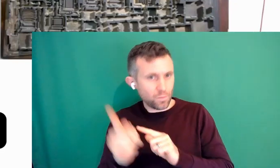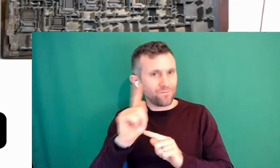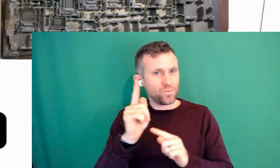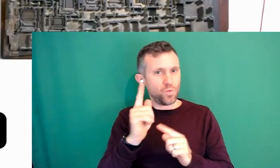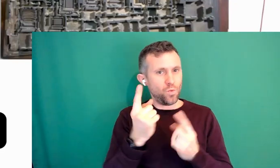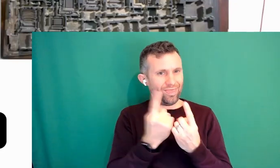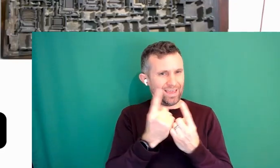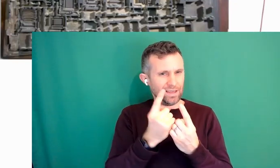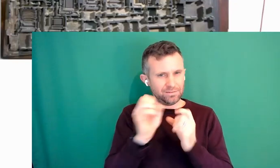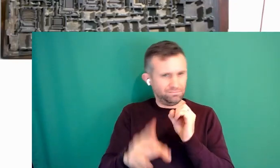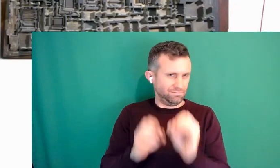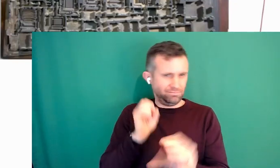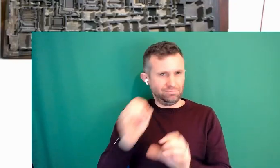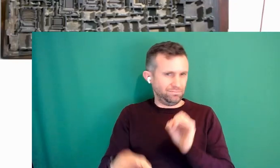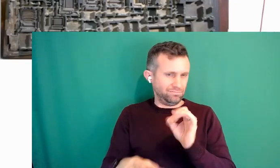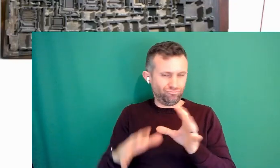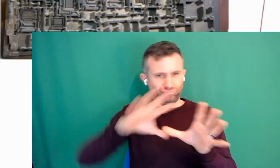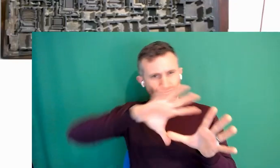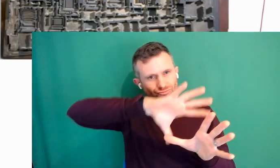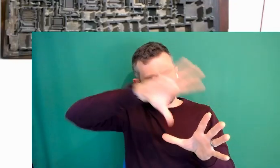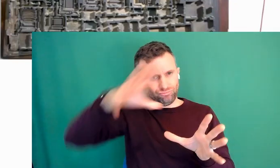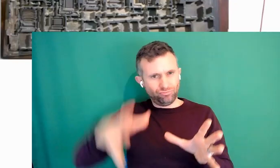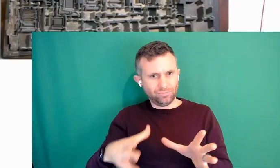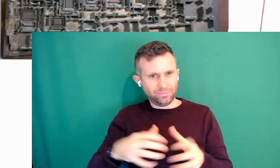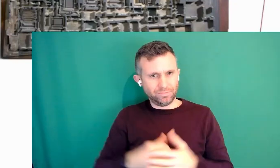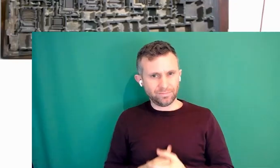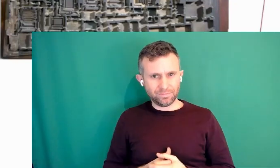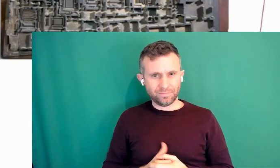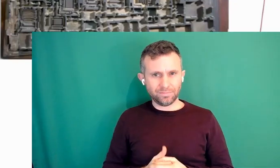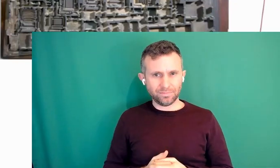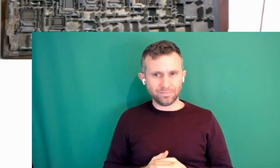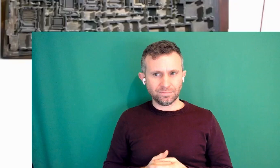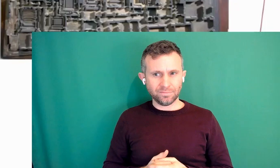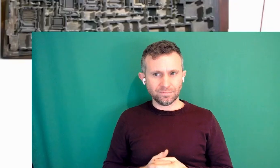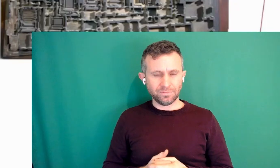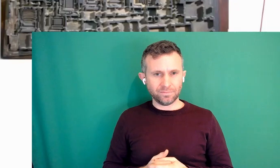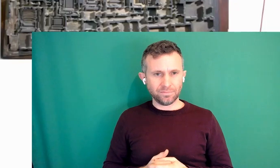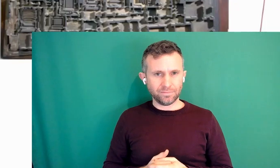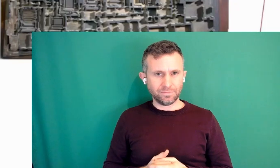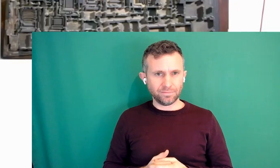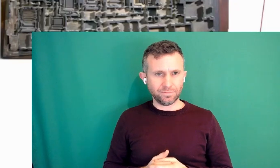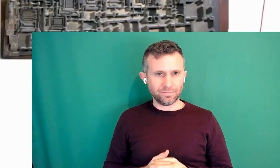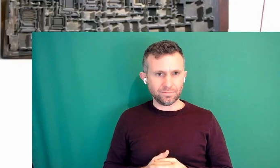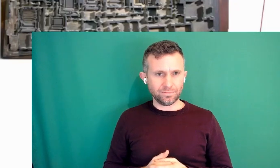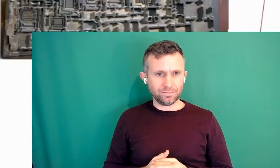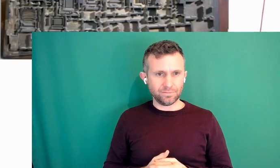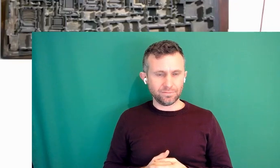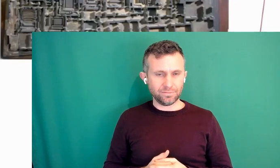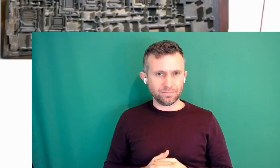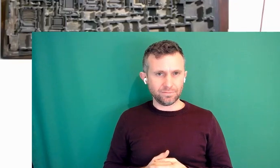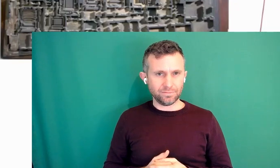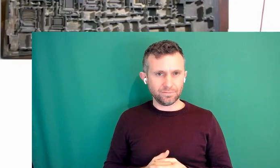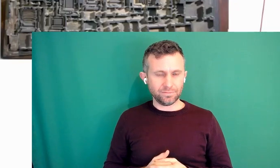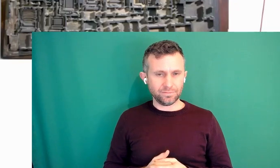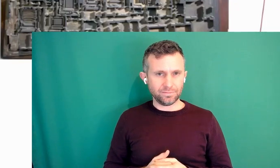they might have looked when newly built. So they are not completely accurate.